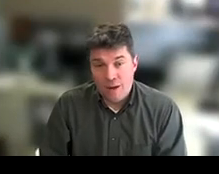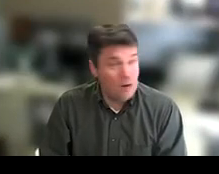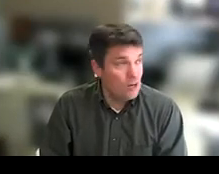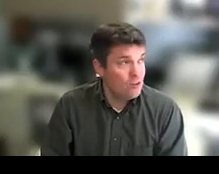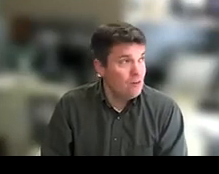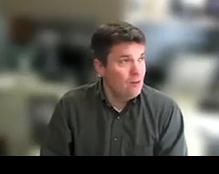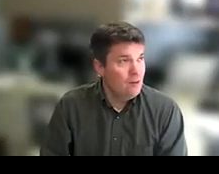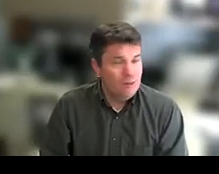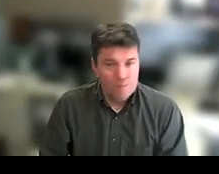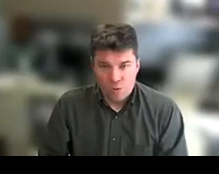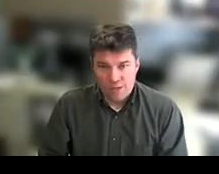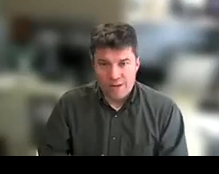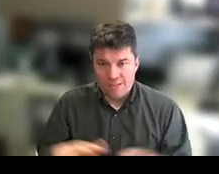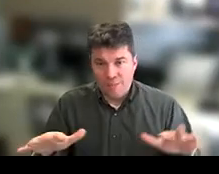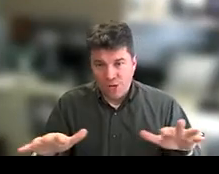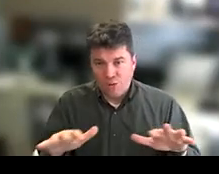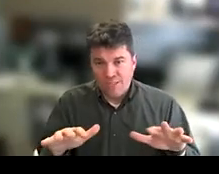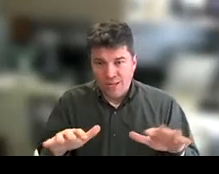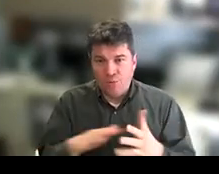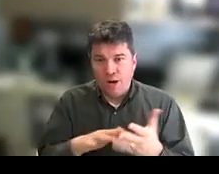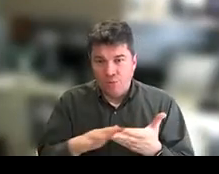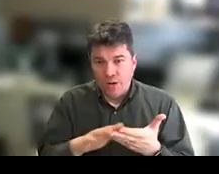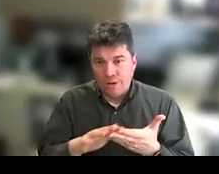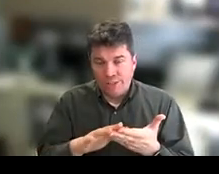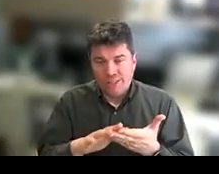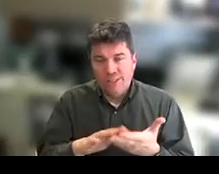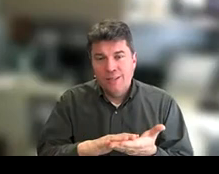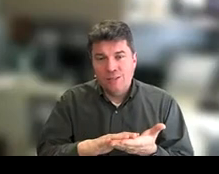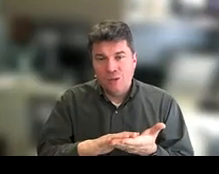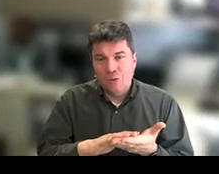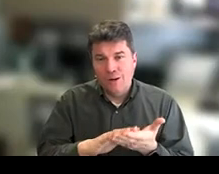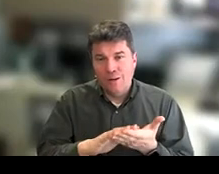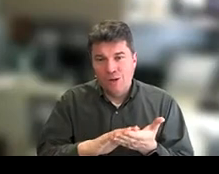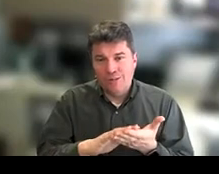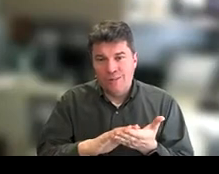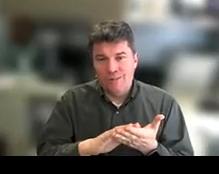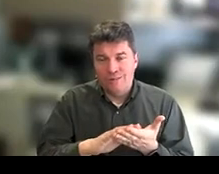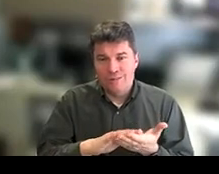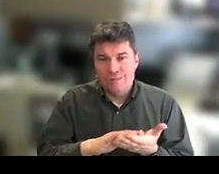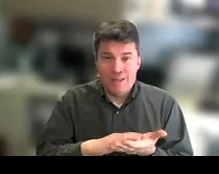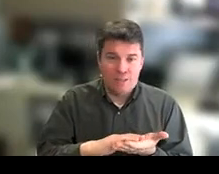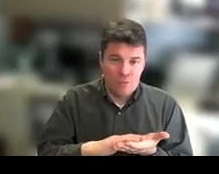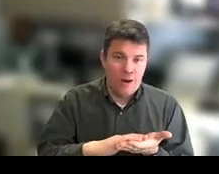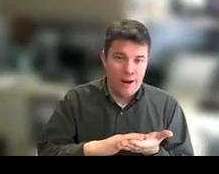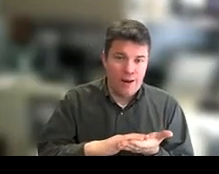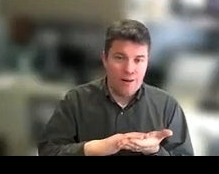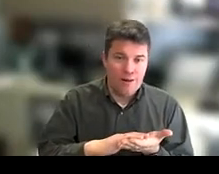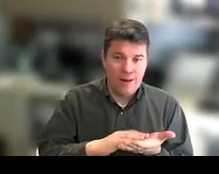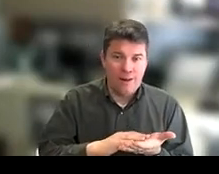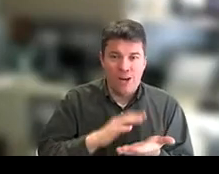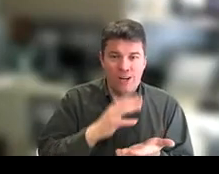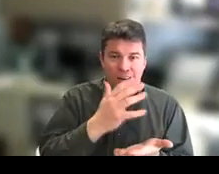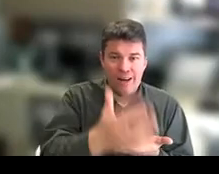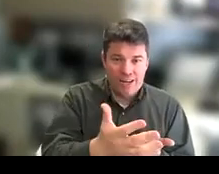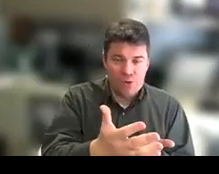blind population, mostly because they've used the Braille readers. And so when a person makes a relay